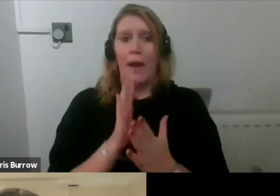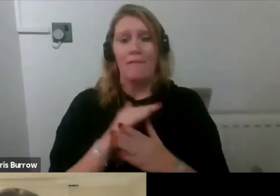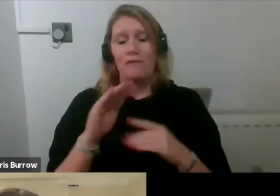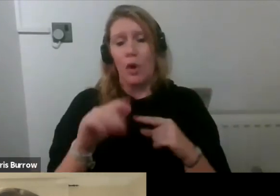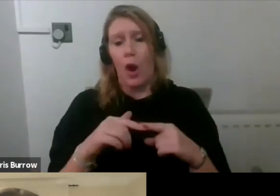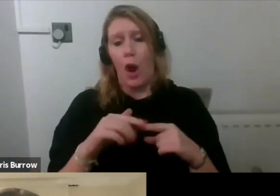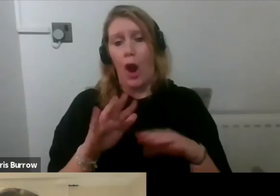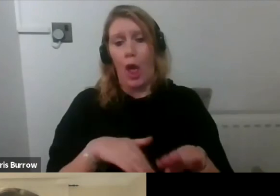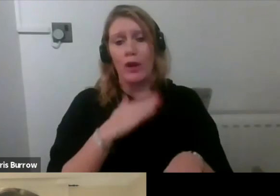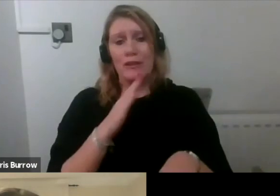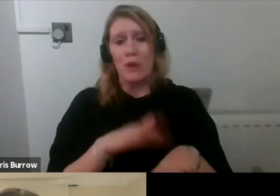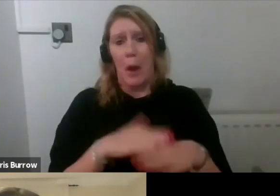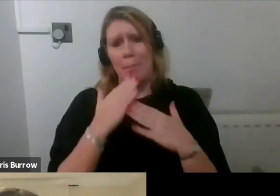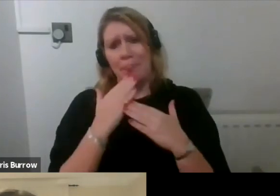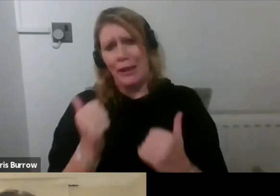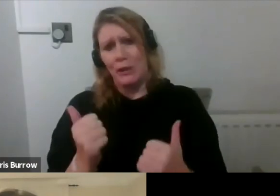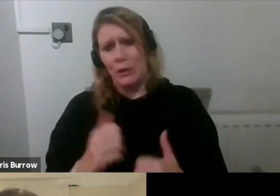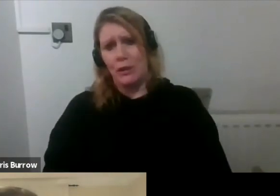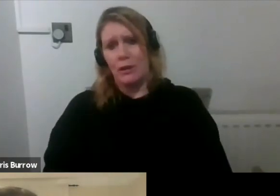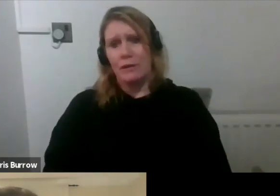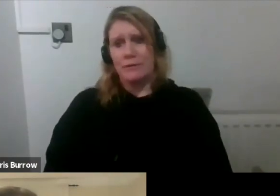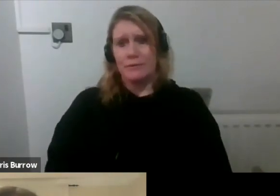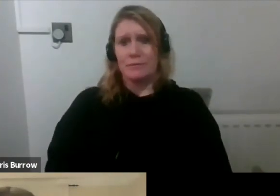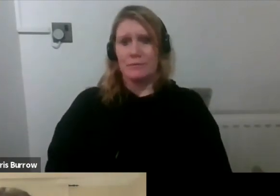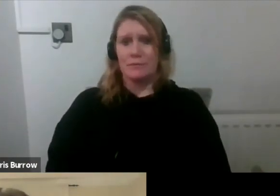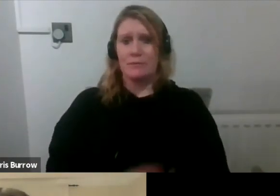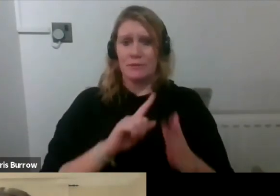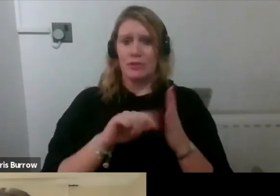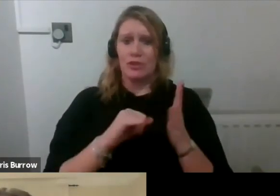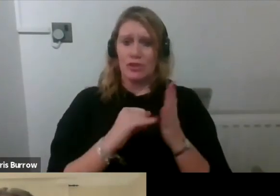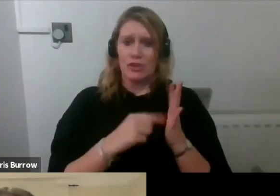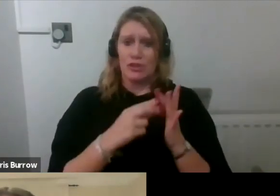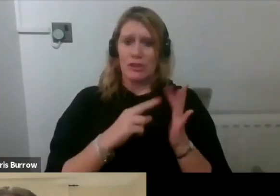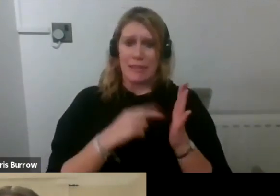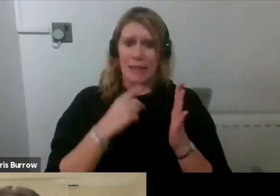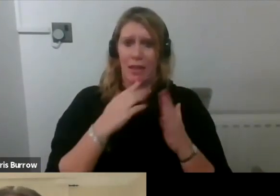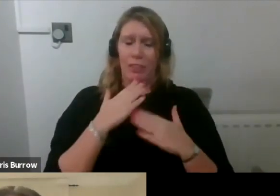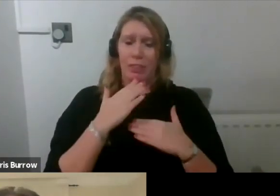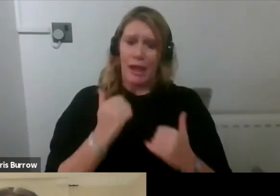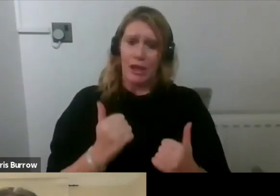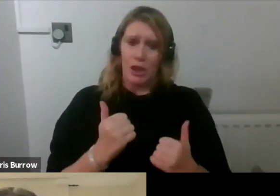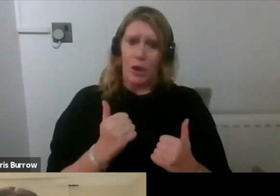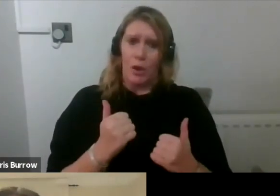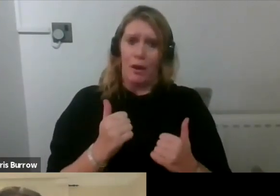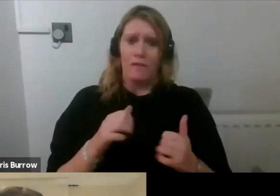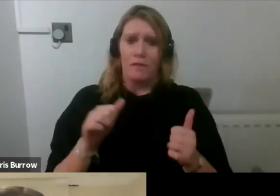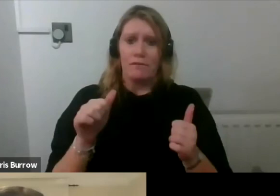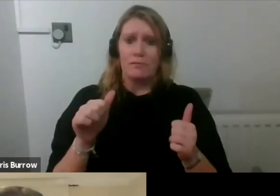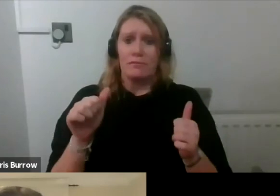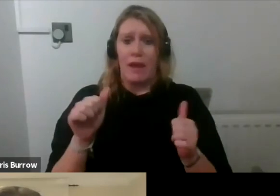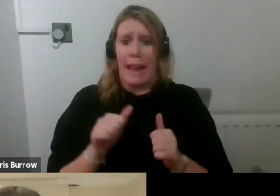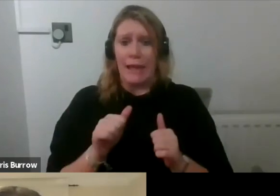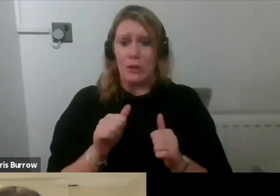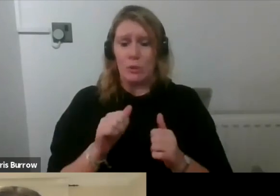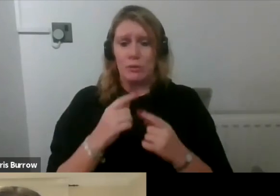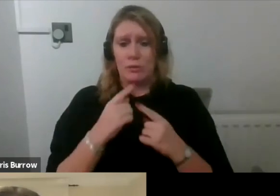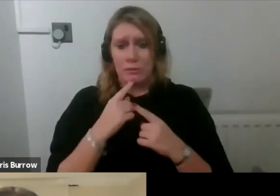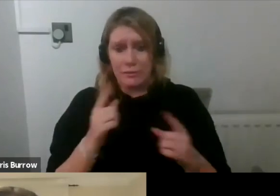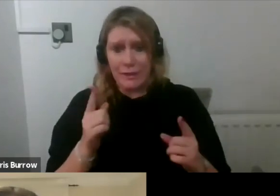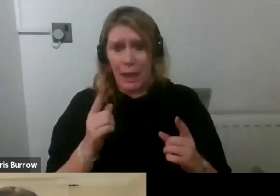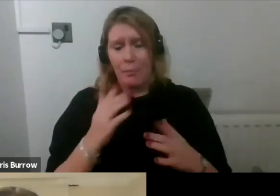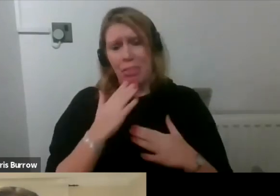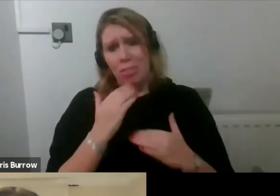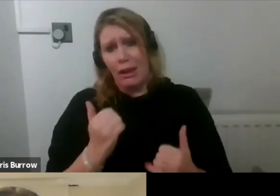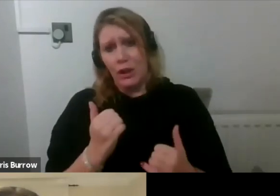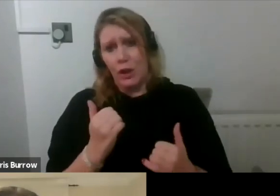time to come. Oh, thank you, Jill. And little to say apart from thanks to everybody for coming